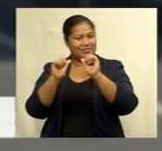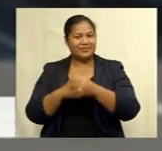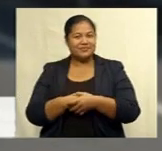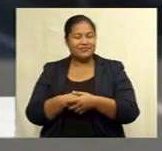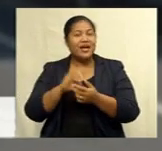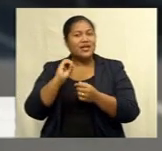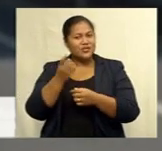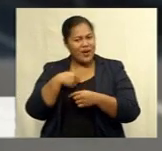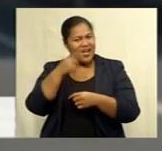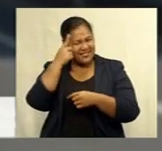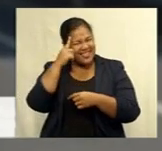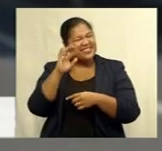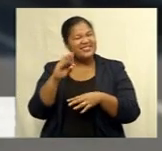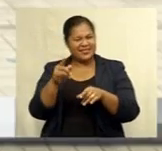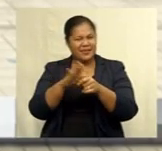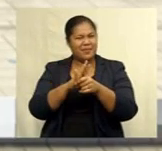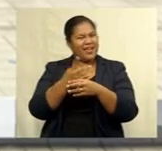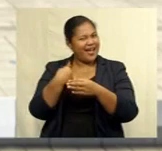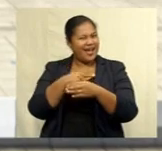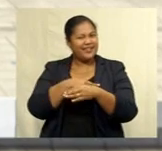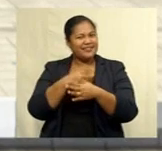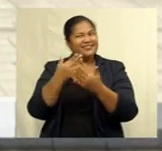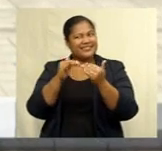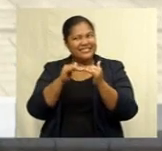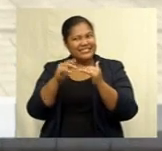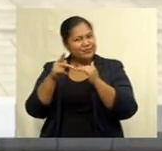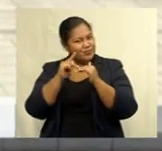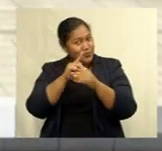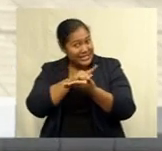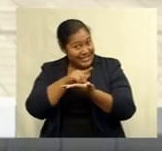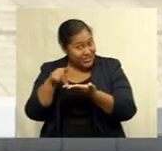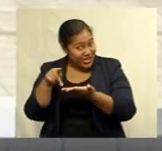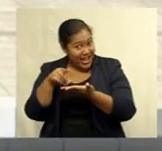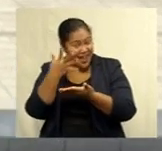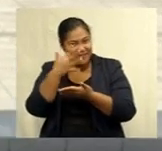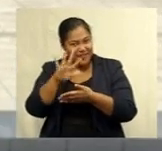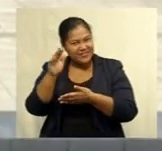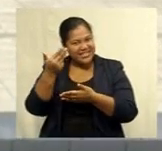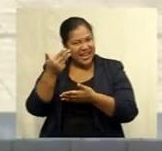placed us equal 59th out of